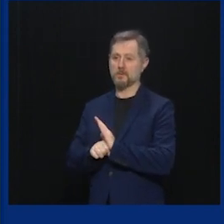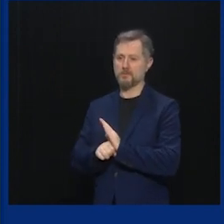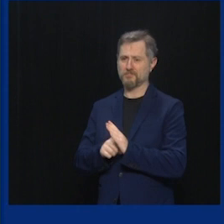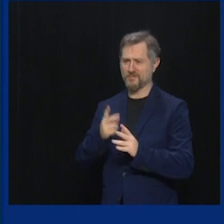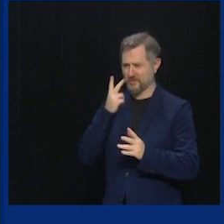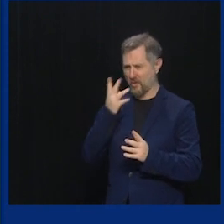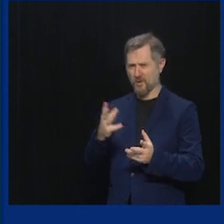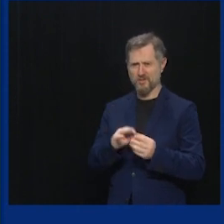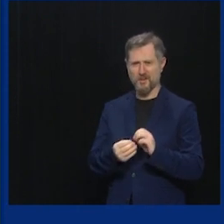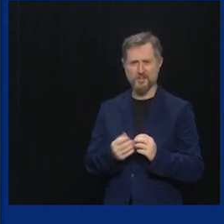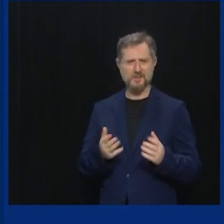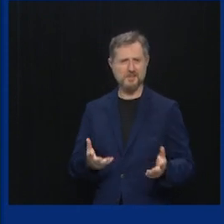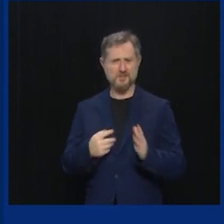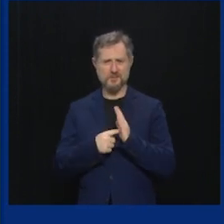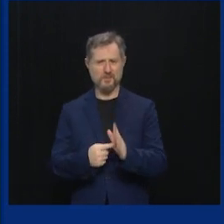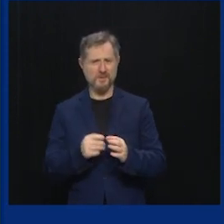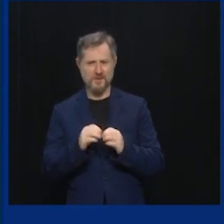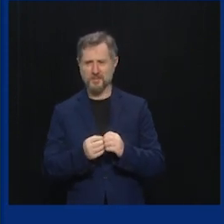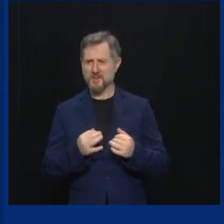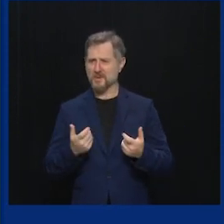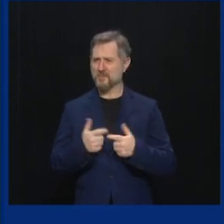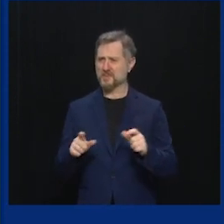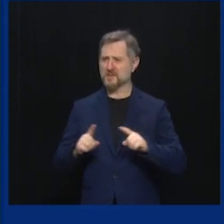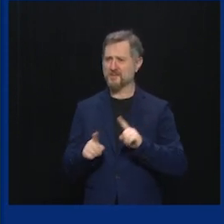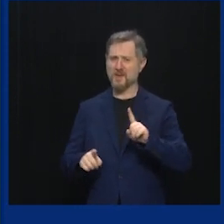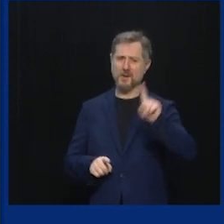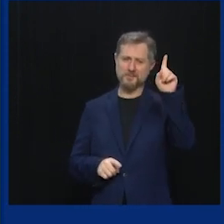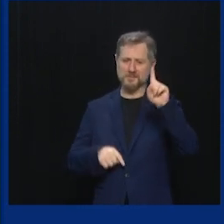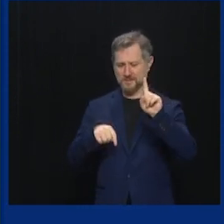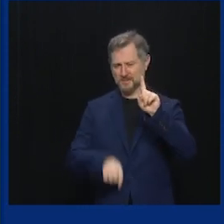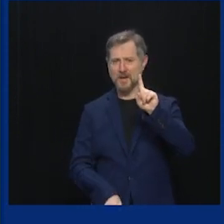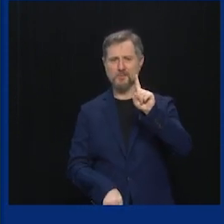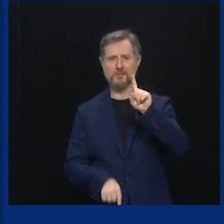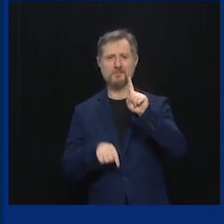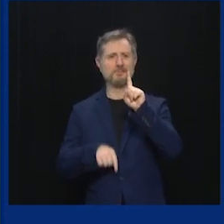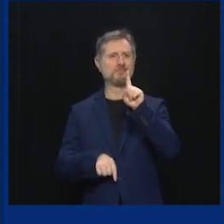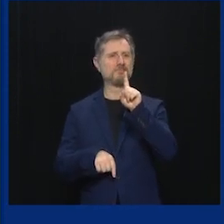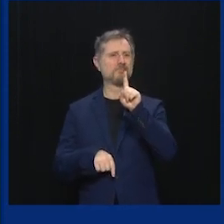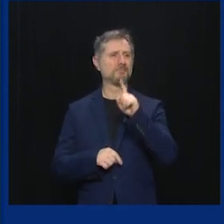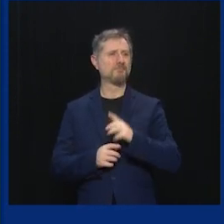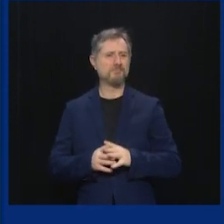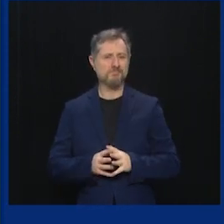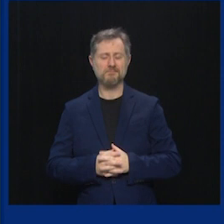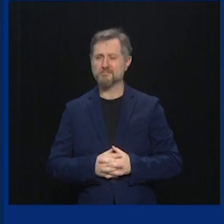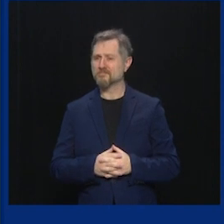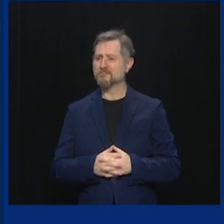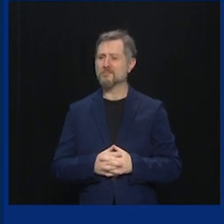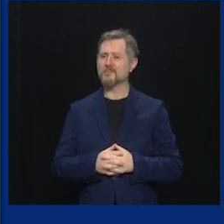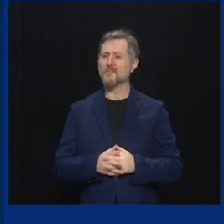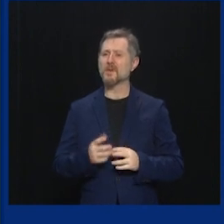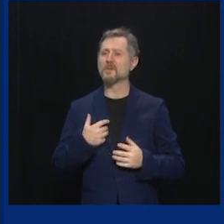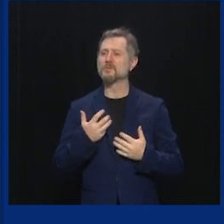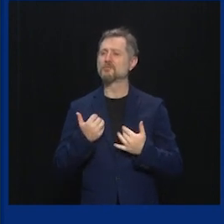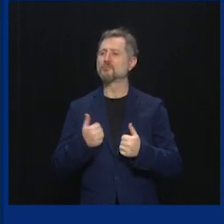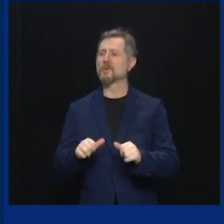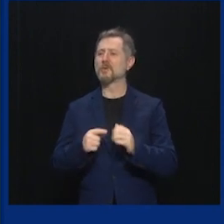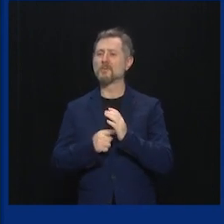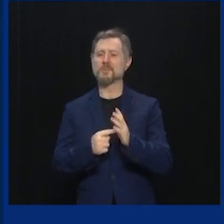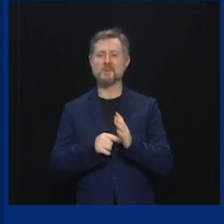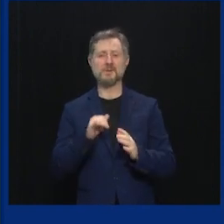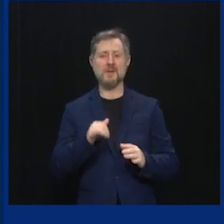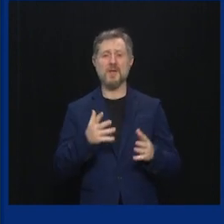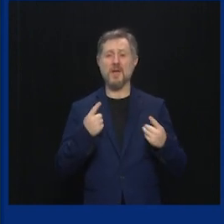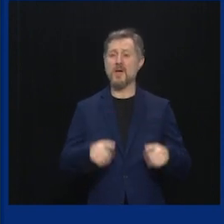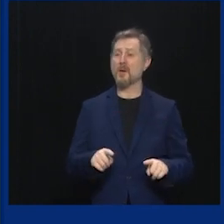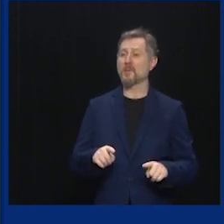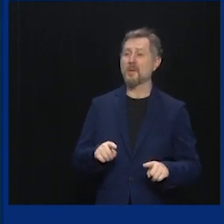these are what the numbers we're seeing, and they're very, very troubling. Again, what I'm trying to present also, this is not a statewide phenomenon. It